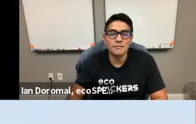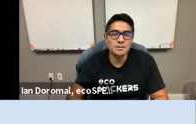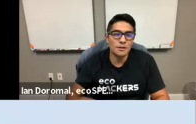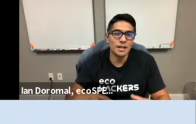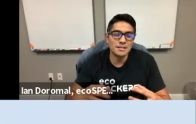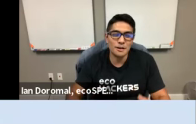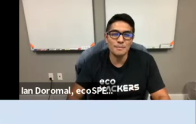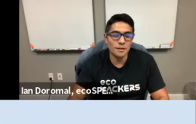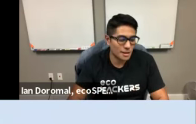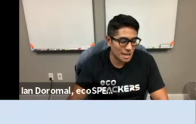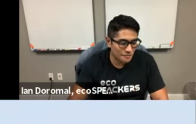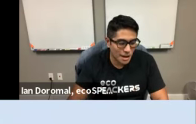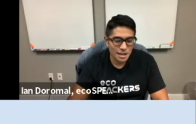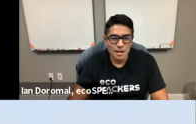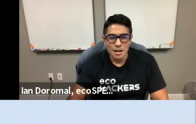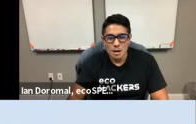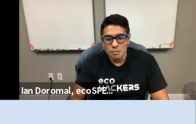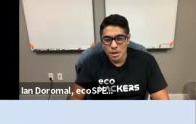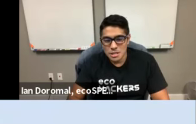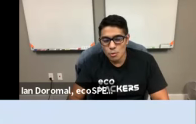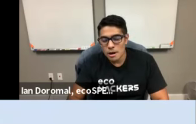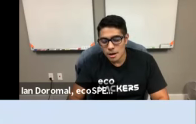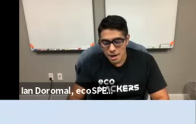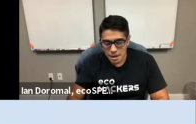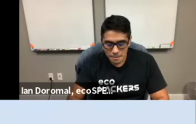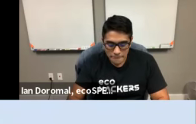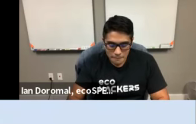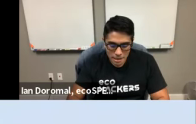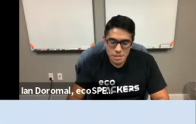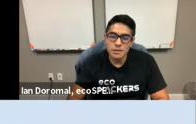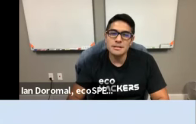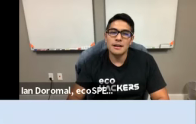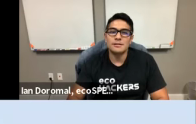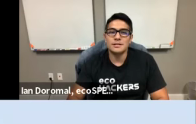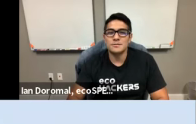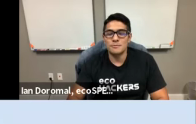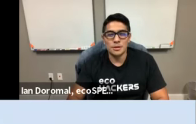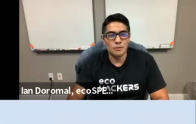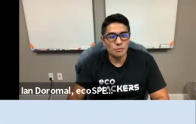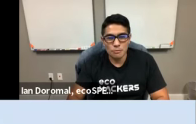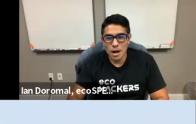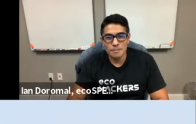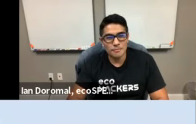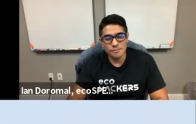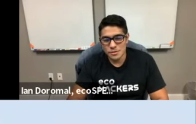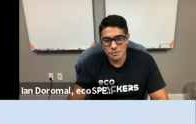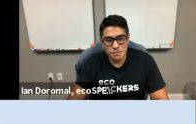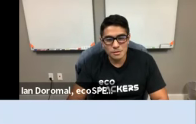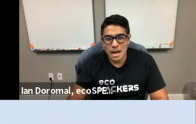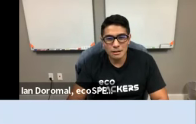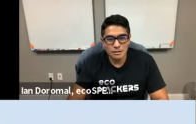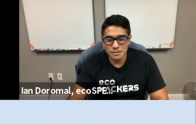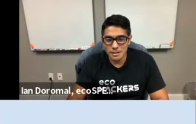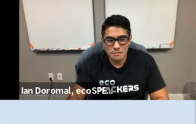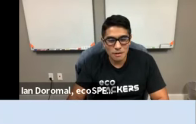So whenever starting a startup, you have to identify places where industries that are just, you know, ripe